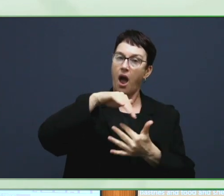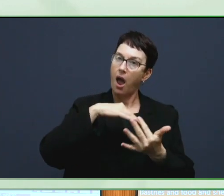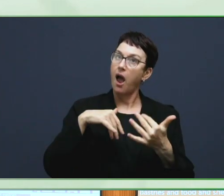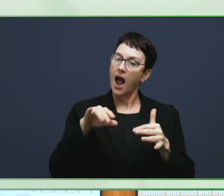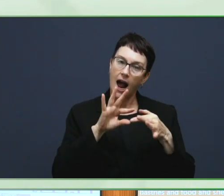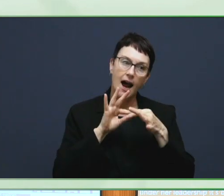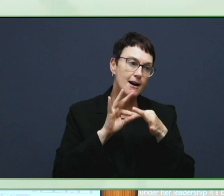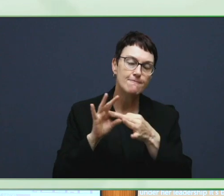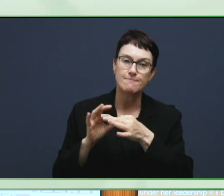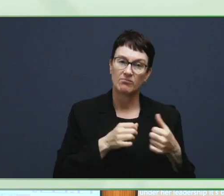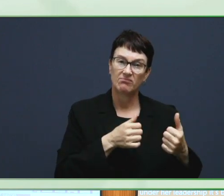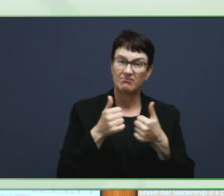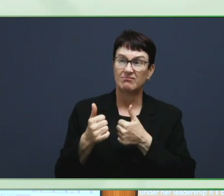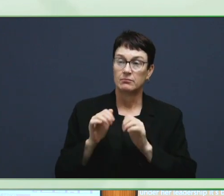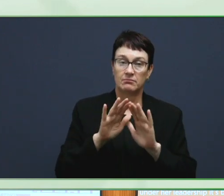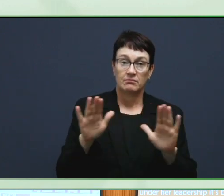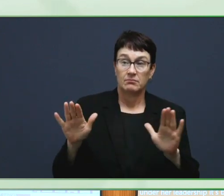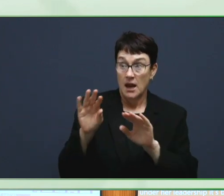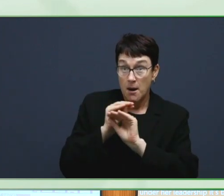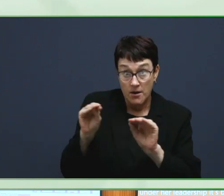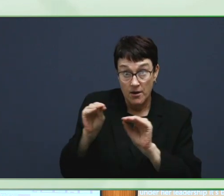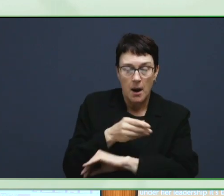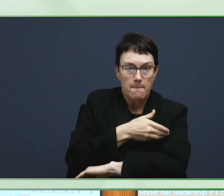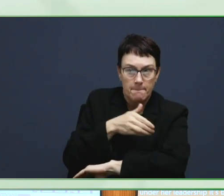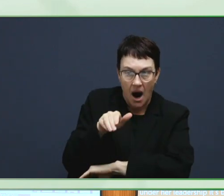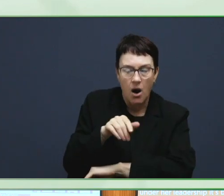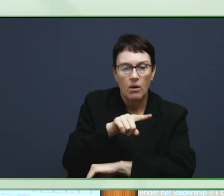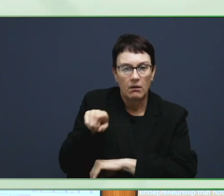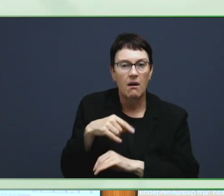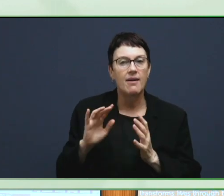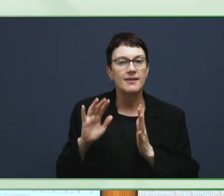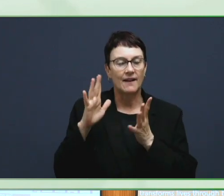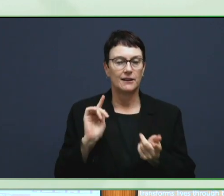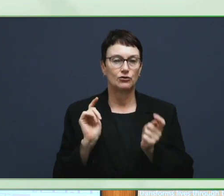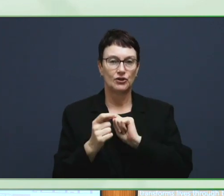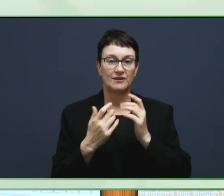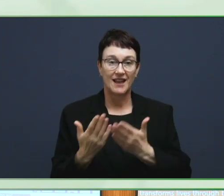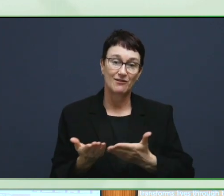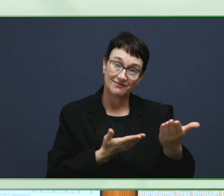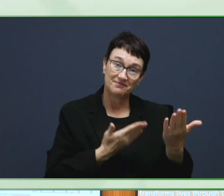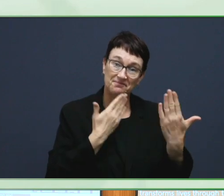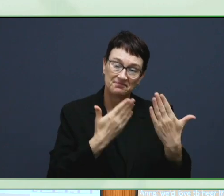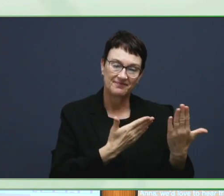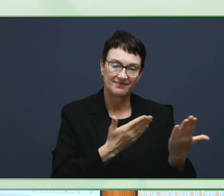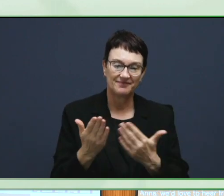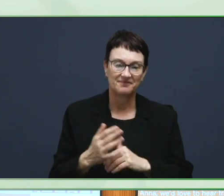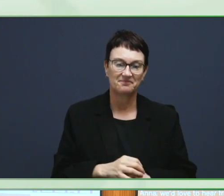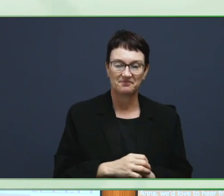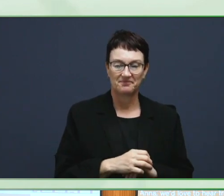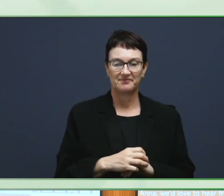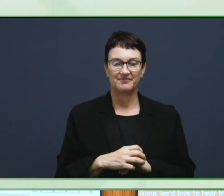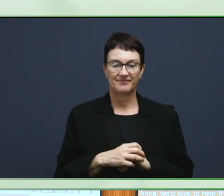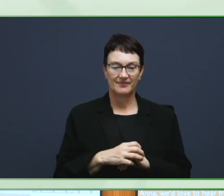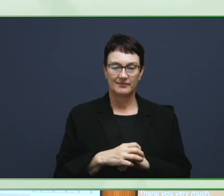transforms lives through training and empowerment programs. Anna, we'd love to hear from you now. Thank you very much. I ask